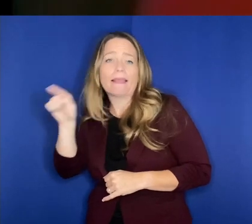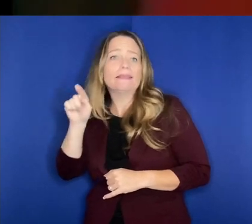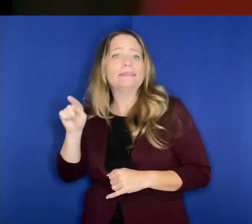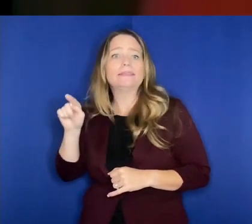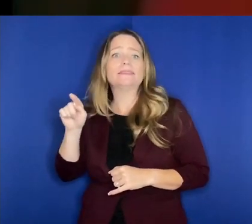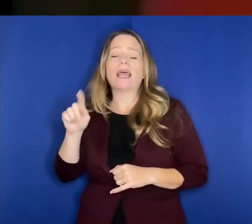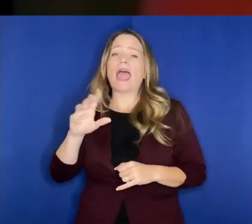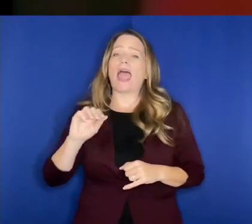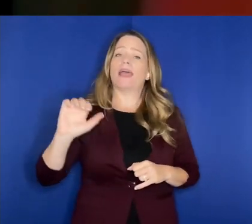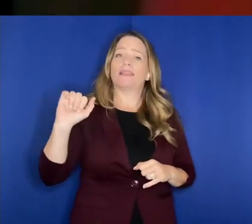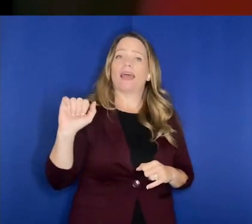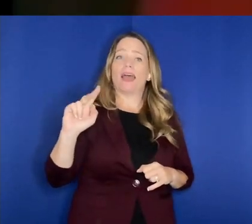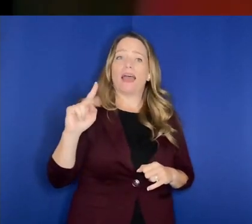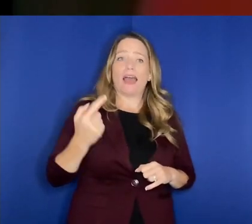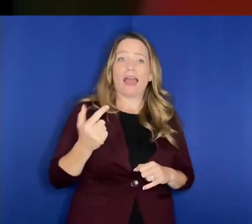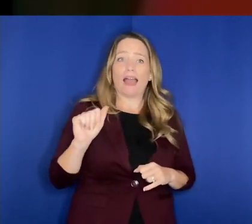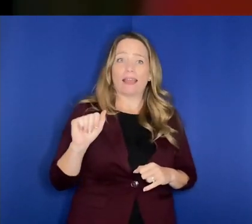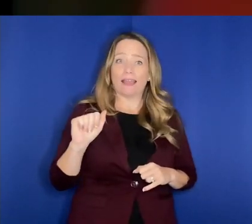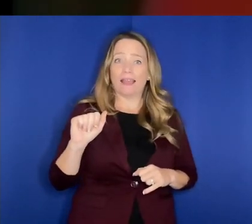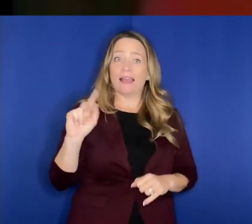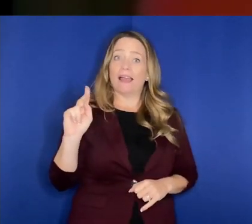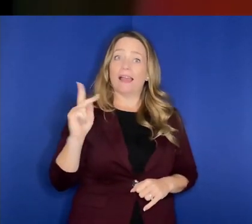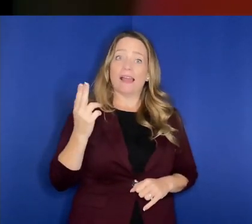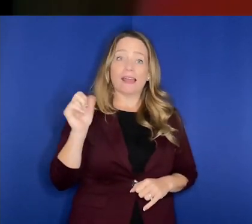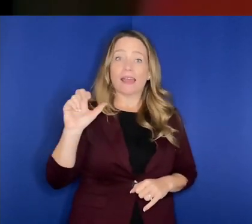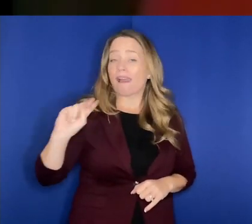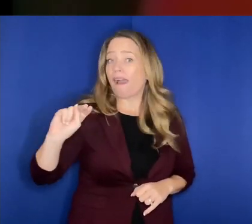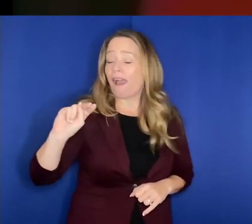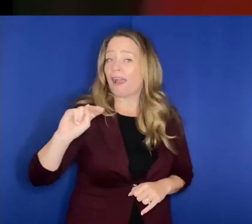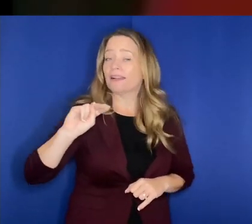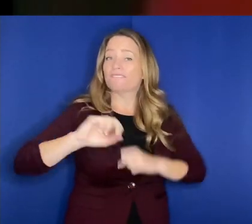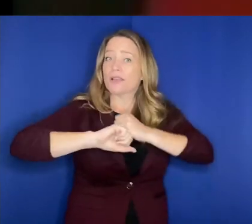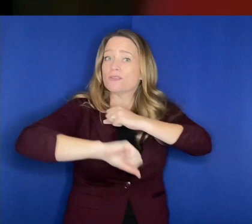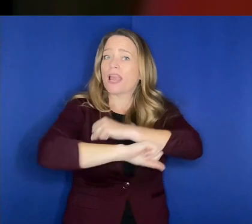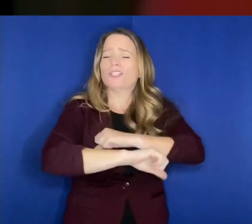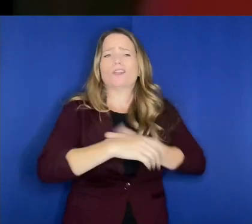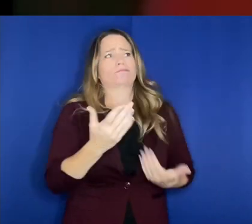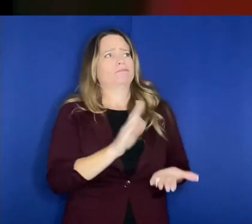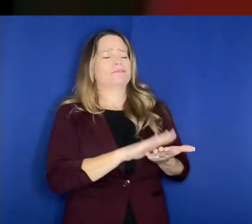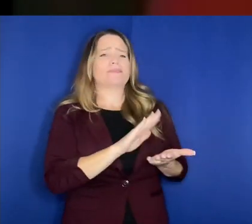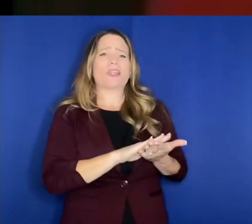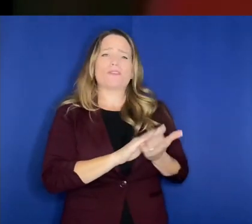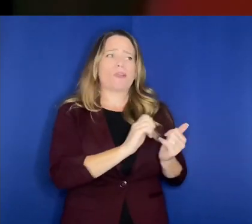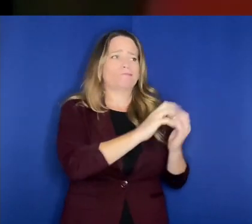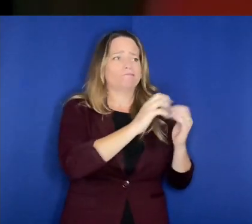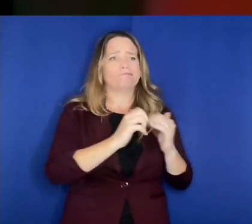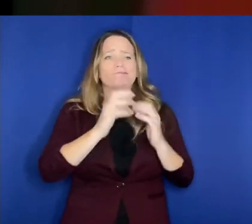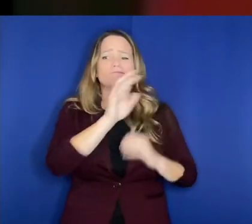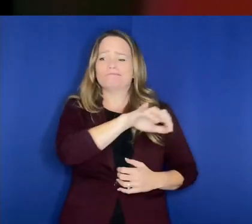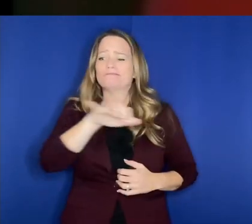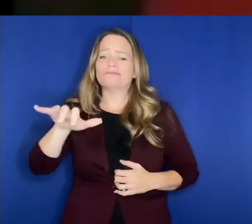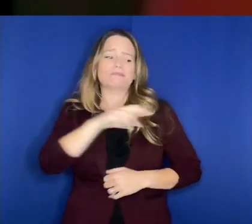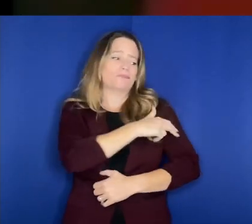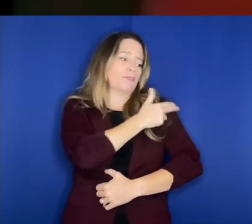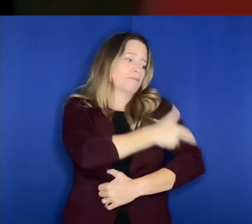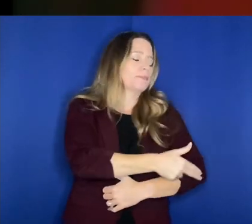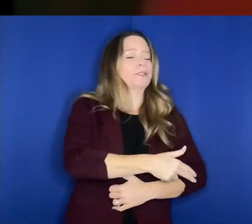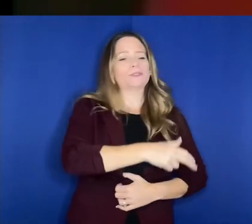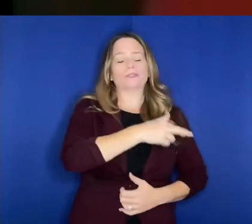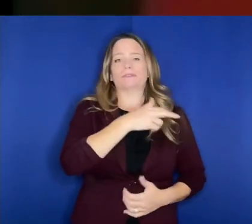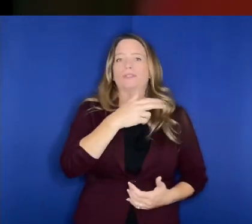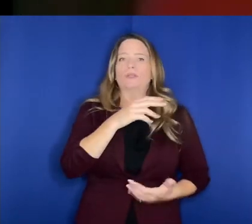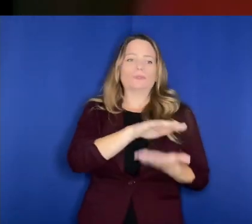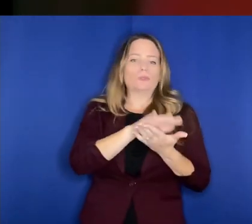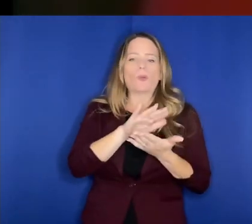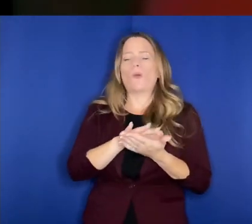Khan Foundation, for which we salute you, you are building religious centers, hospitals, and schools, and sharing your energy and your